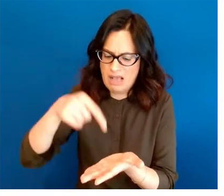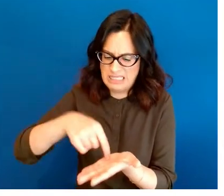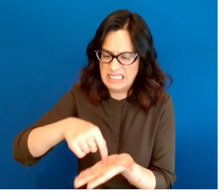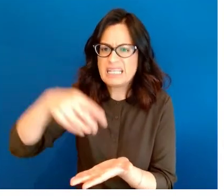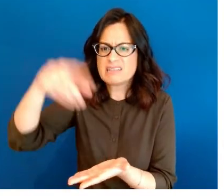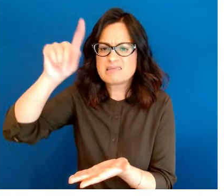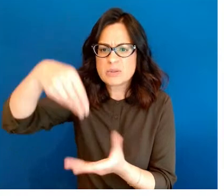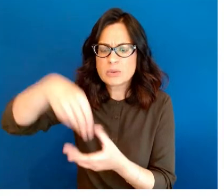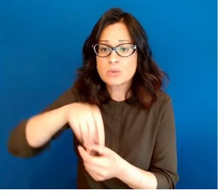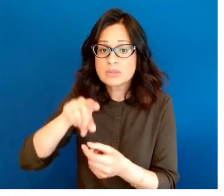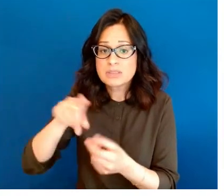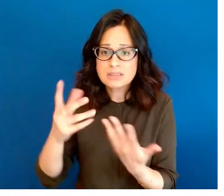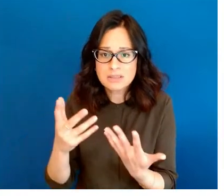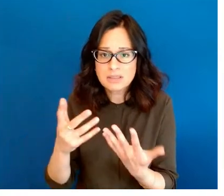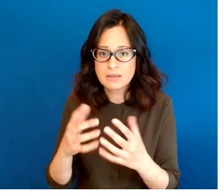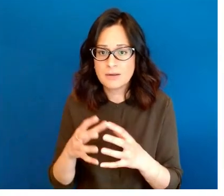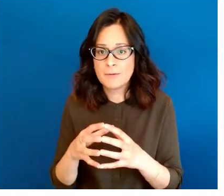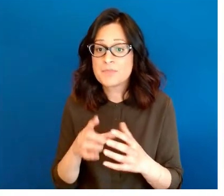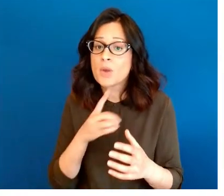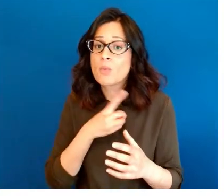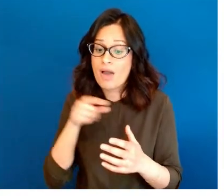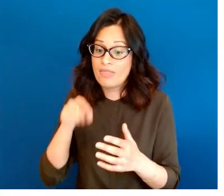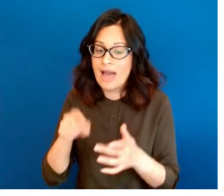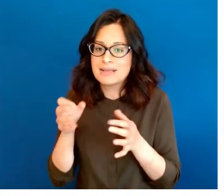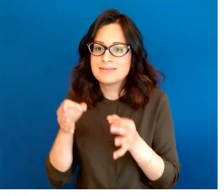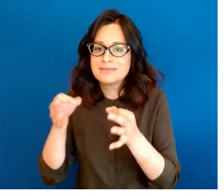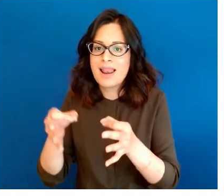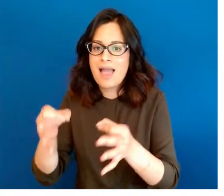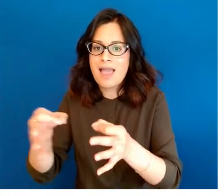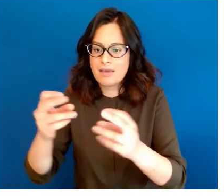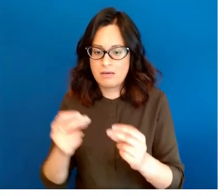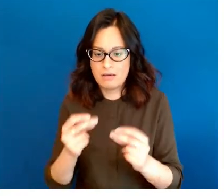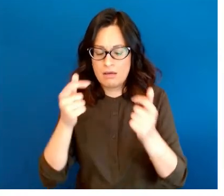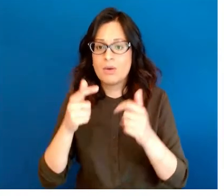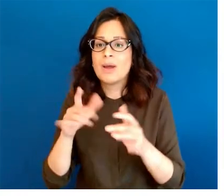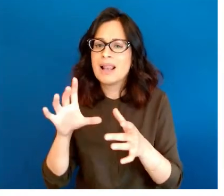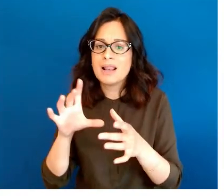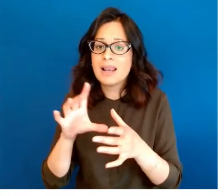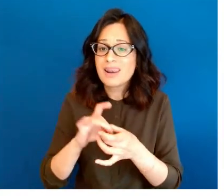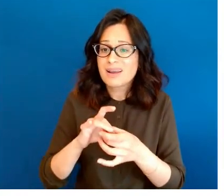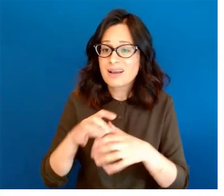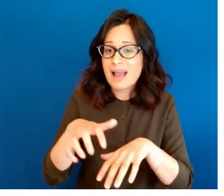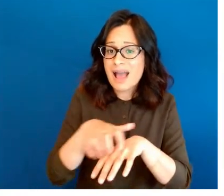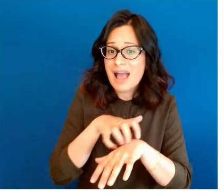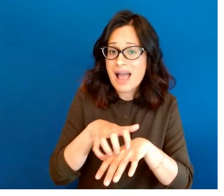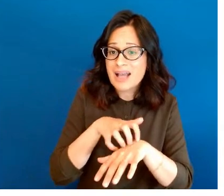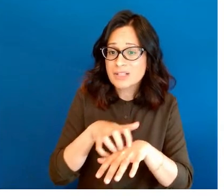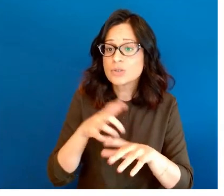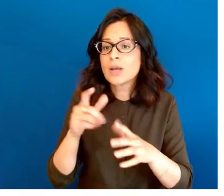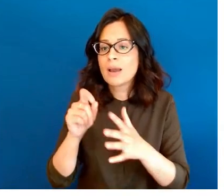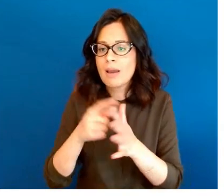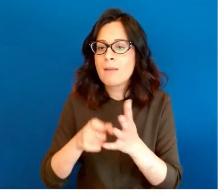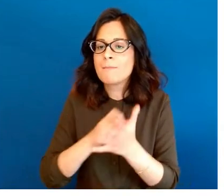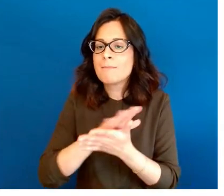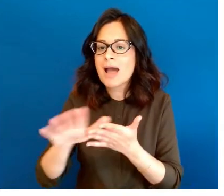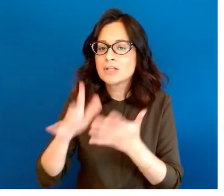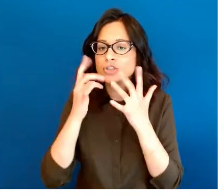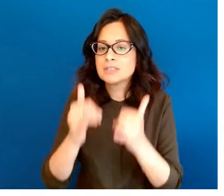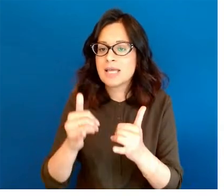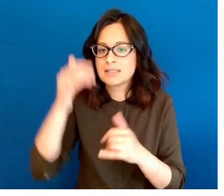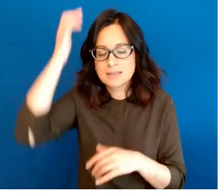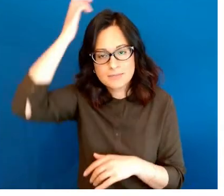this, because it's a delayed type 4 sort of eczema-like reaction, is patch testing. Next slide.